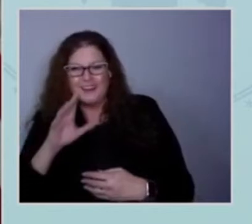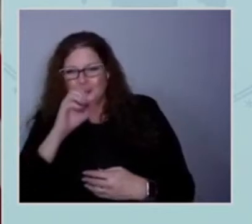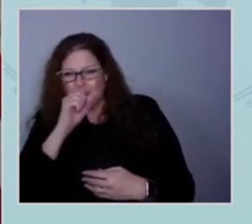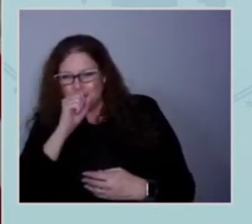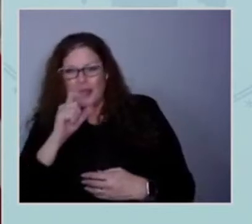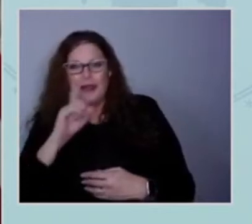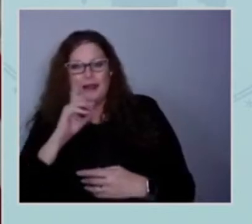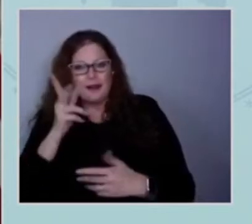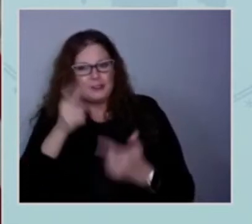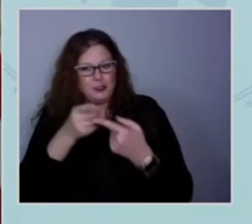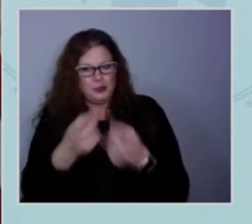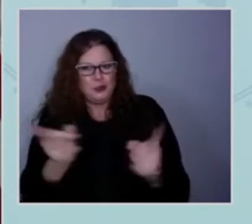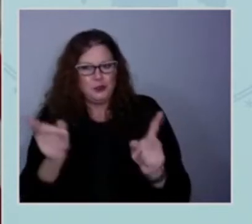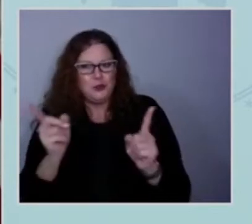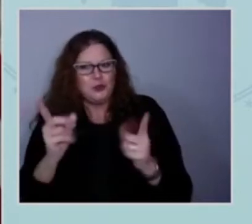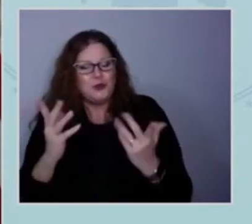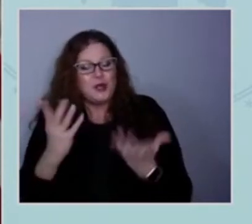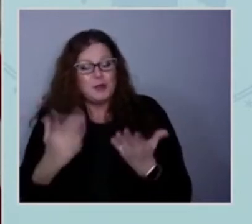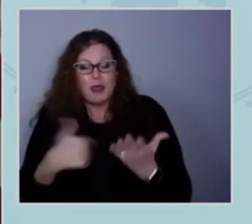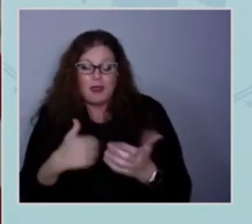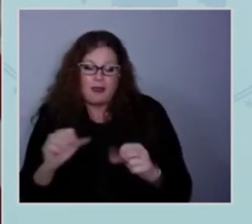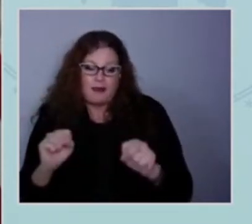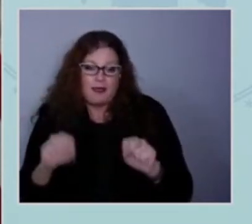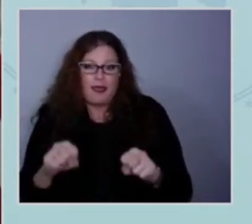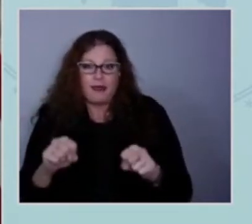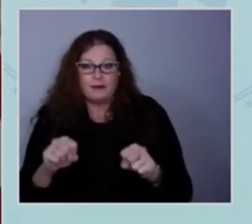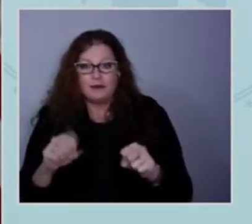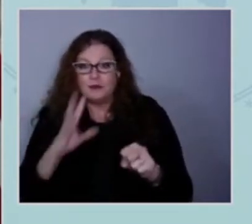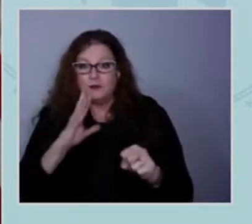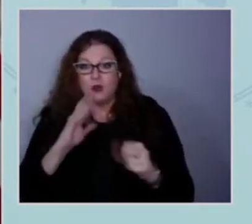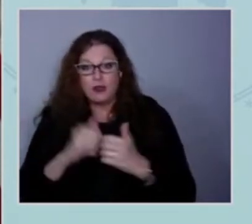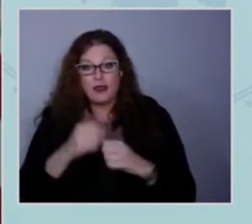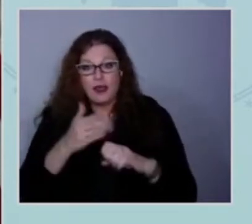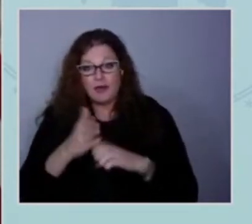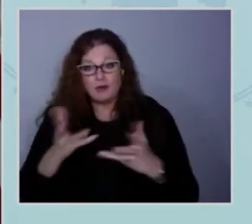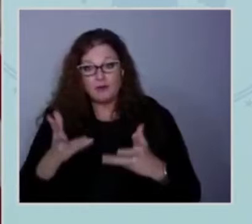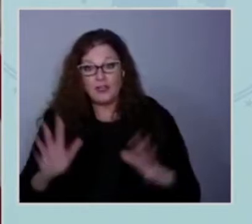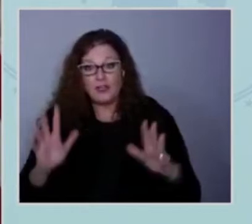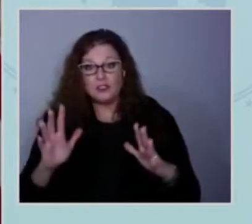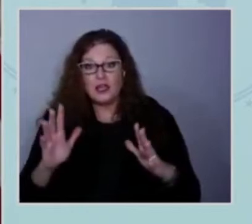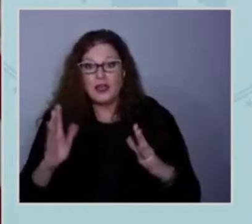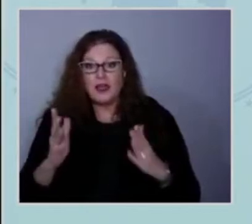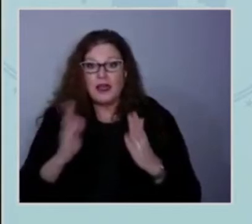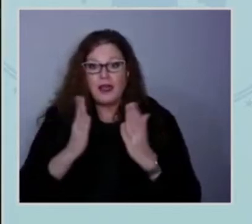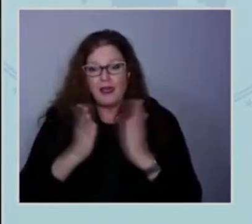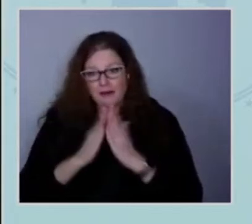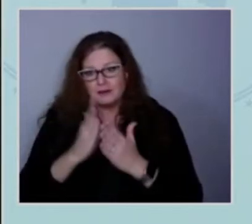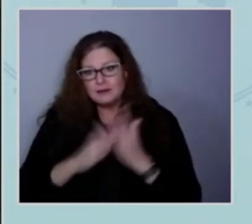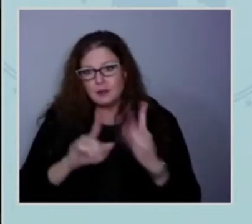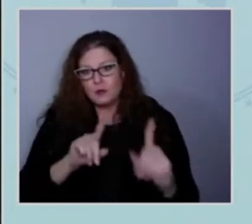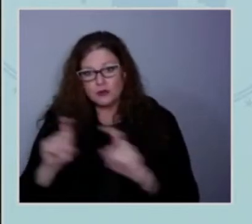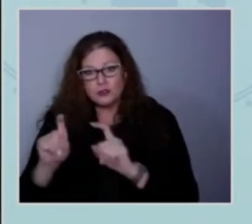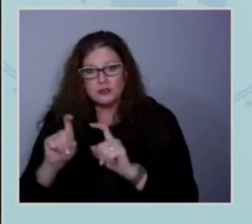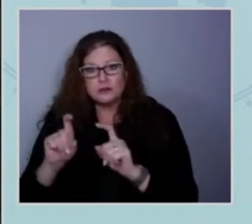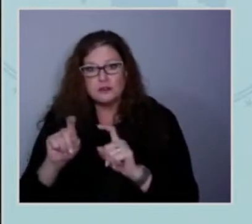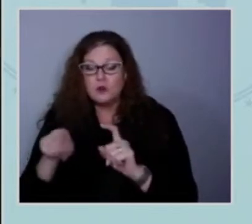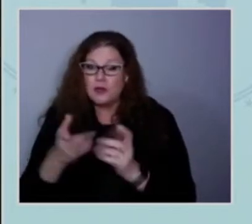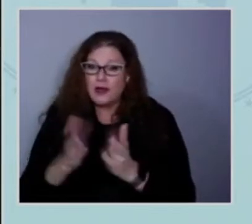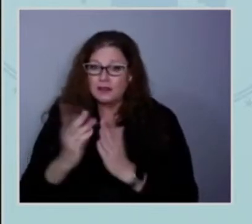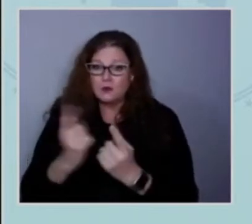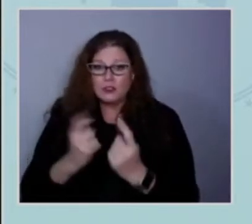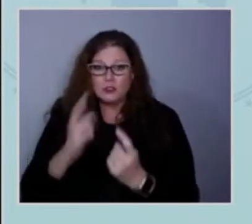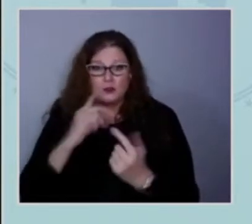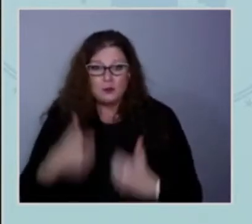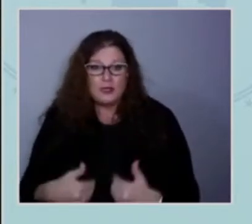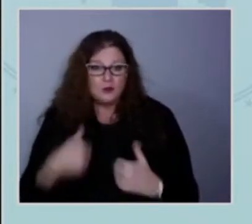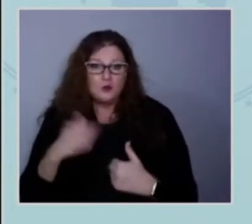mother used to say, hush up, Joey, and hear from you all. And then maybe I could, as you're talking, after you